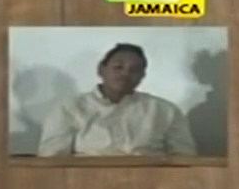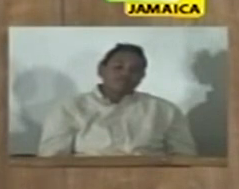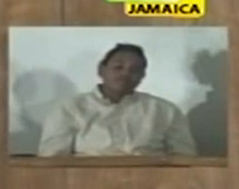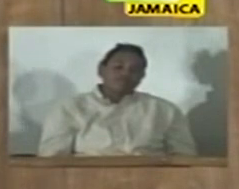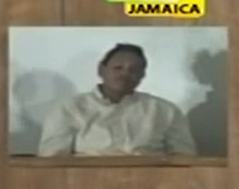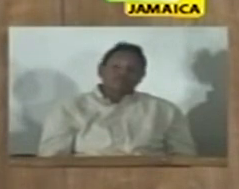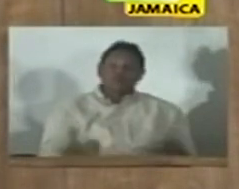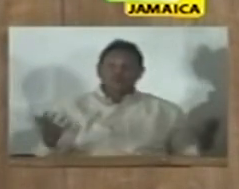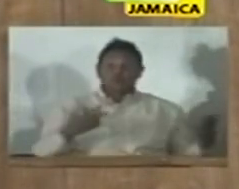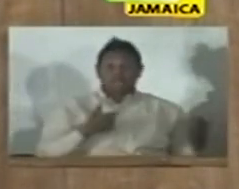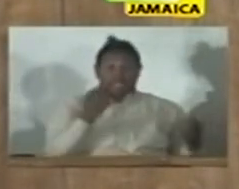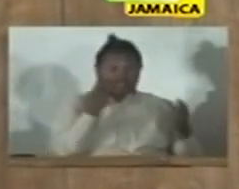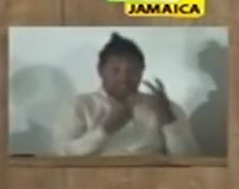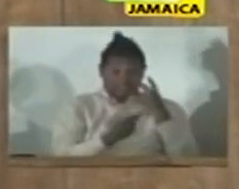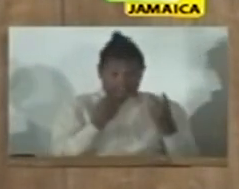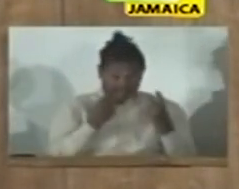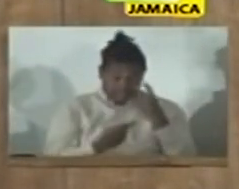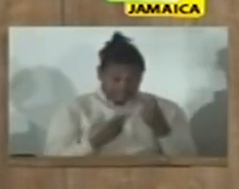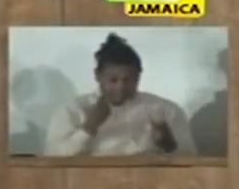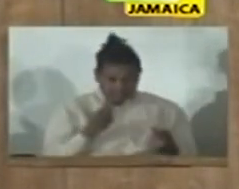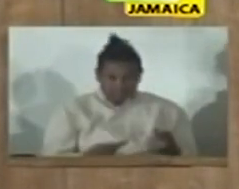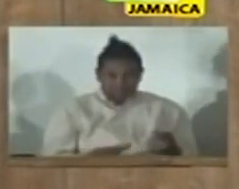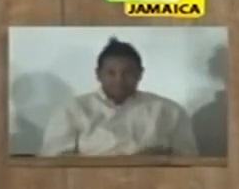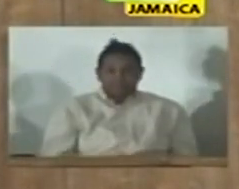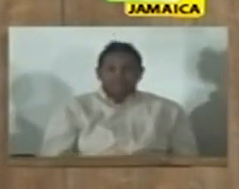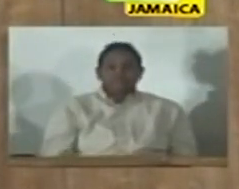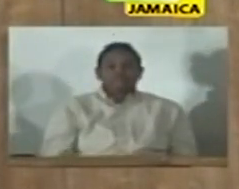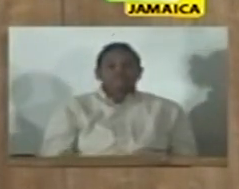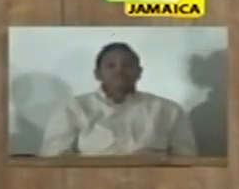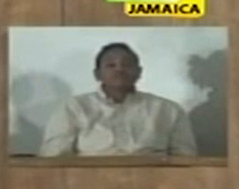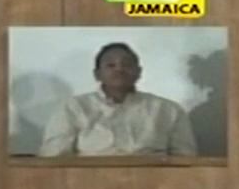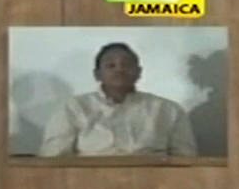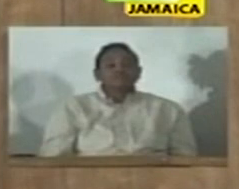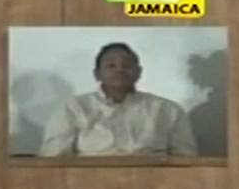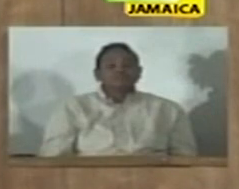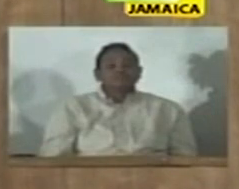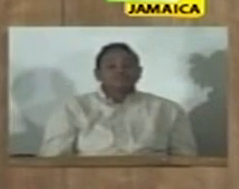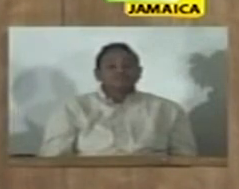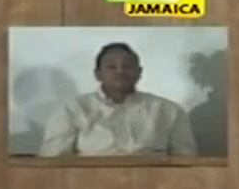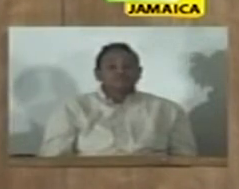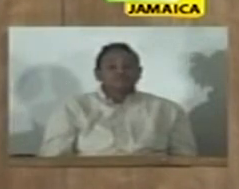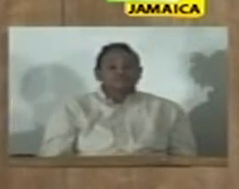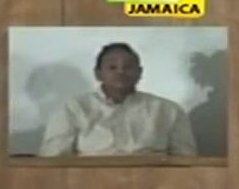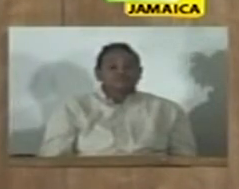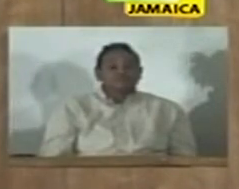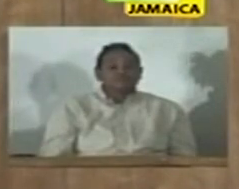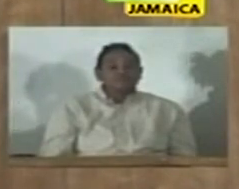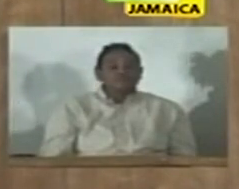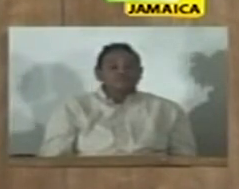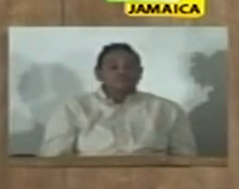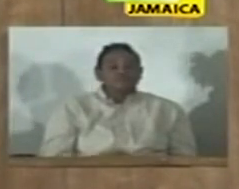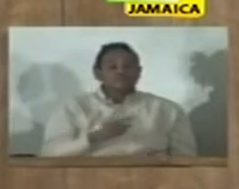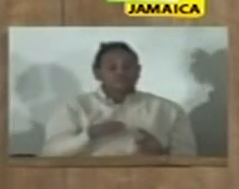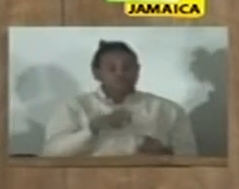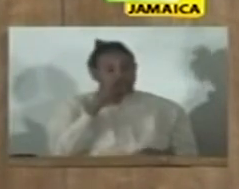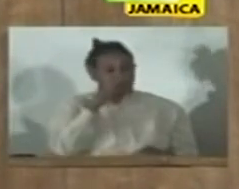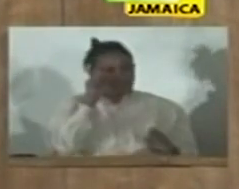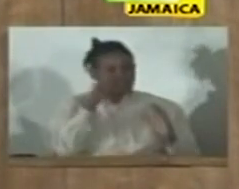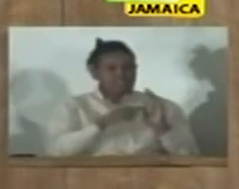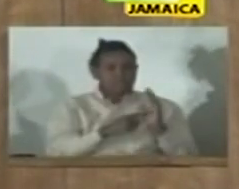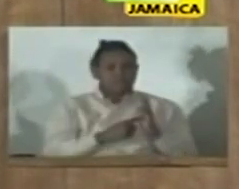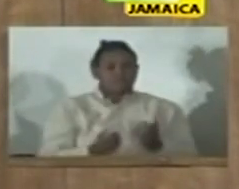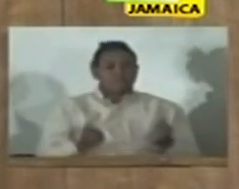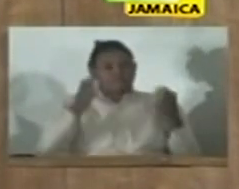What I've seen, when I look, for example, firemen working out there without the proper